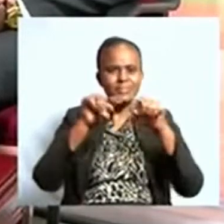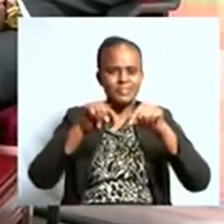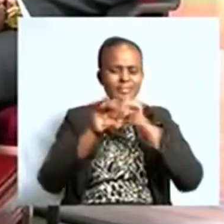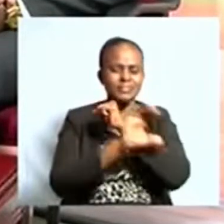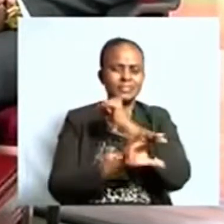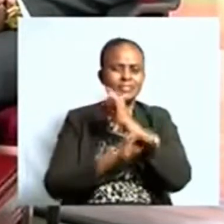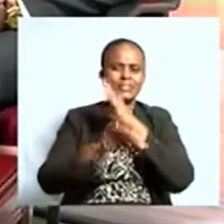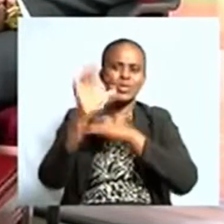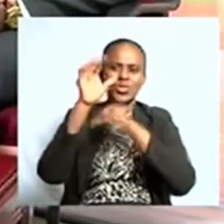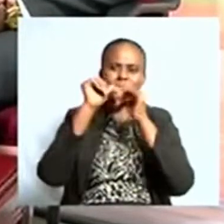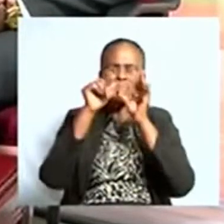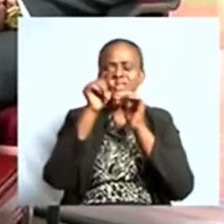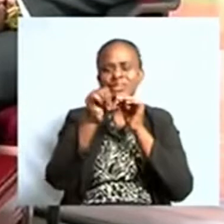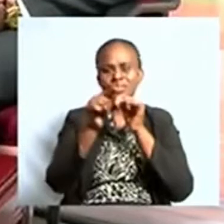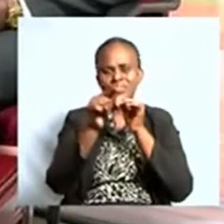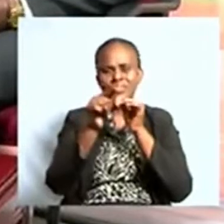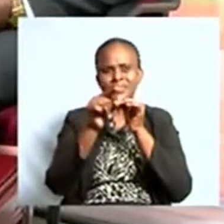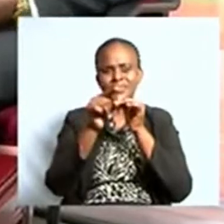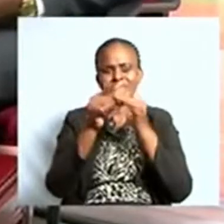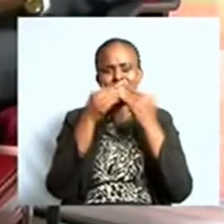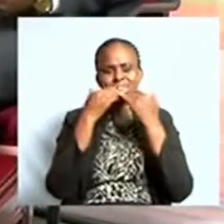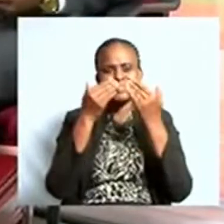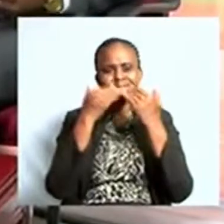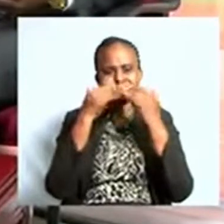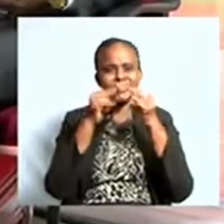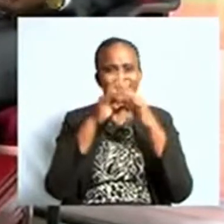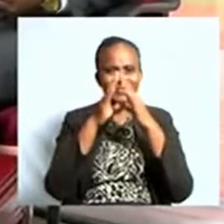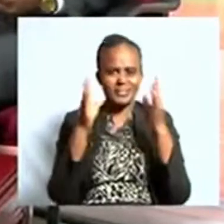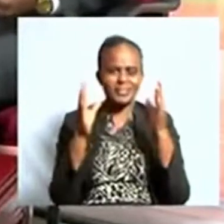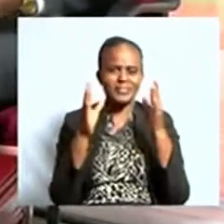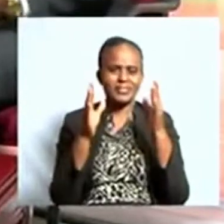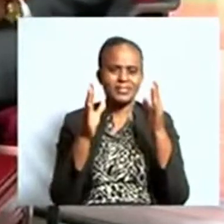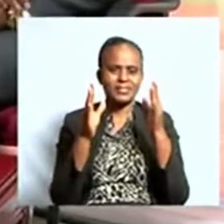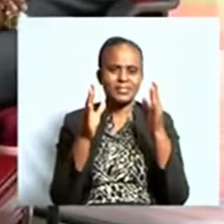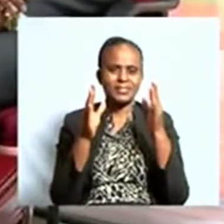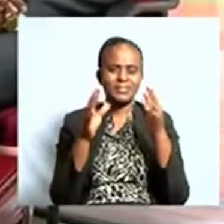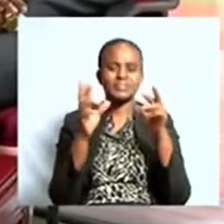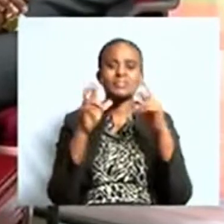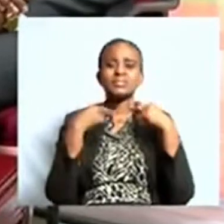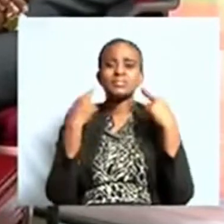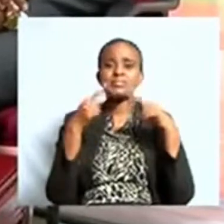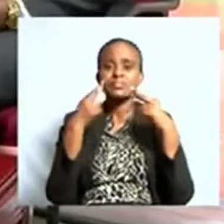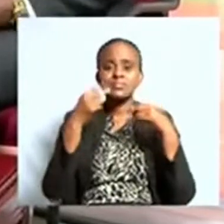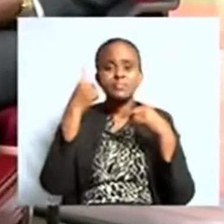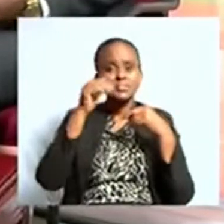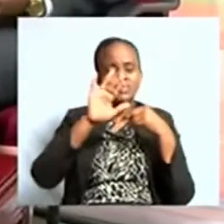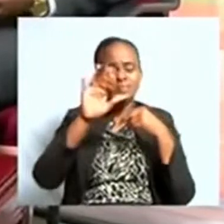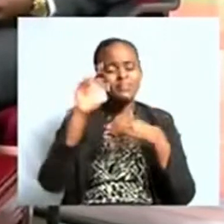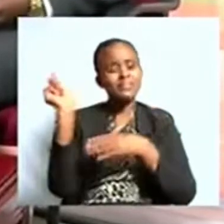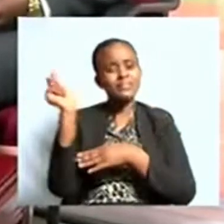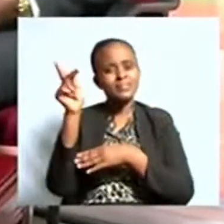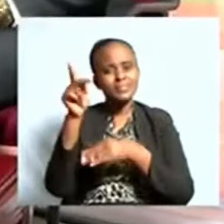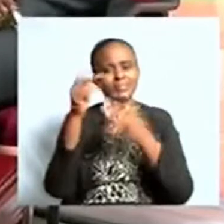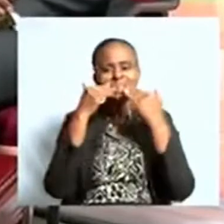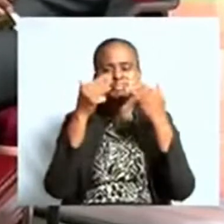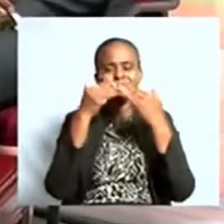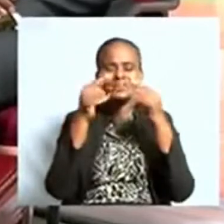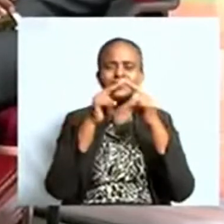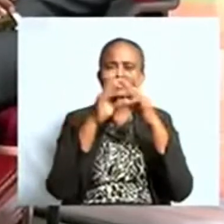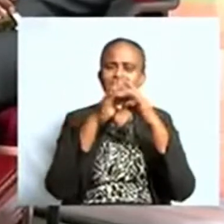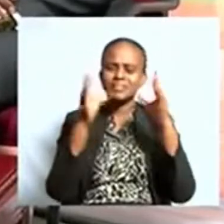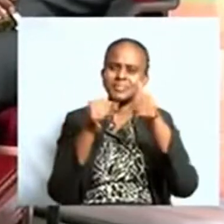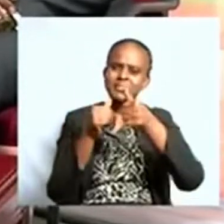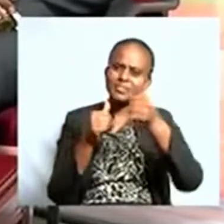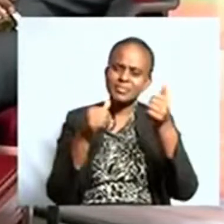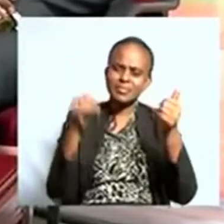God continue blessing them. Thank you so much, Reverend, for that sermon. We appreciate it. And let's get